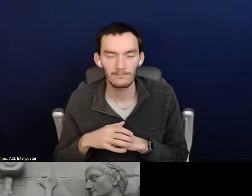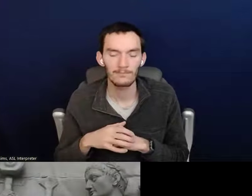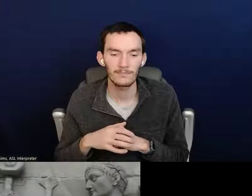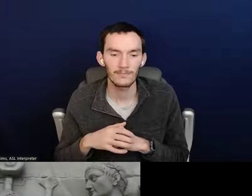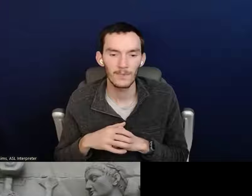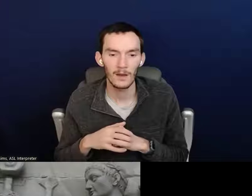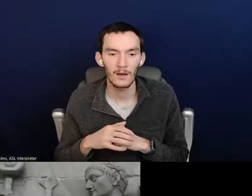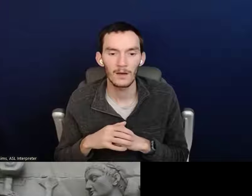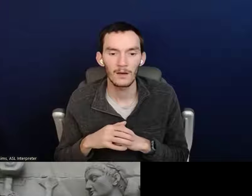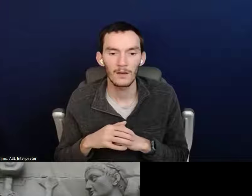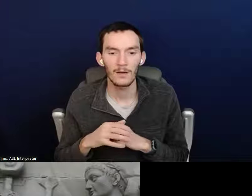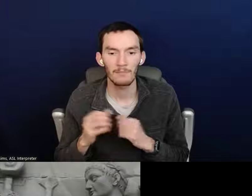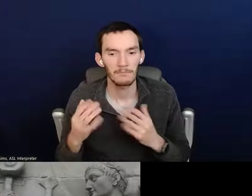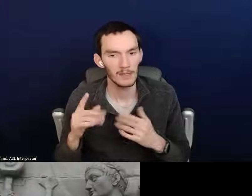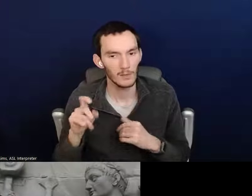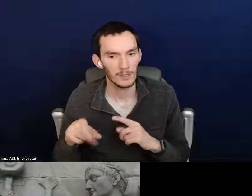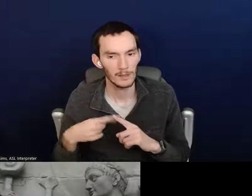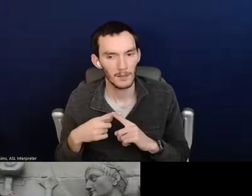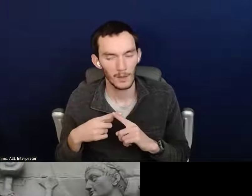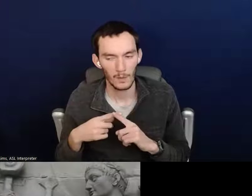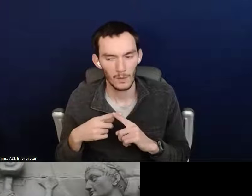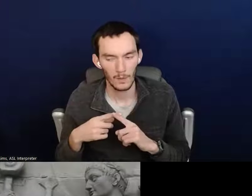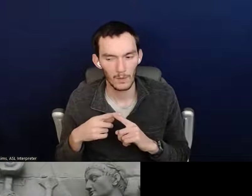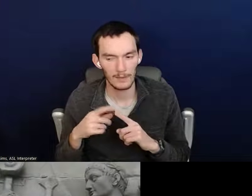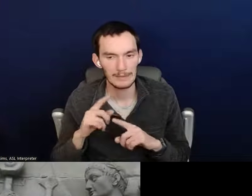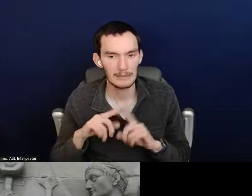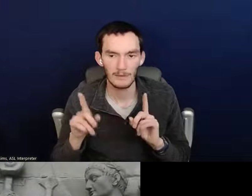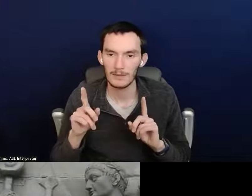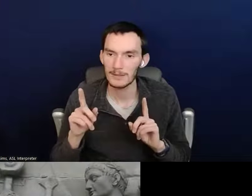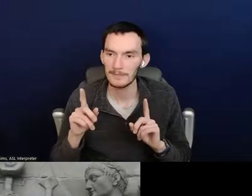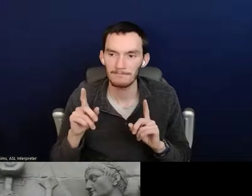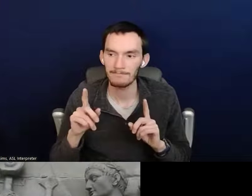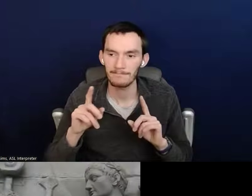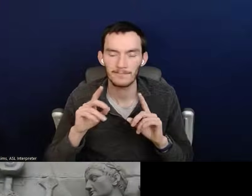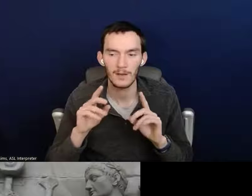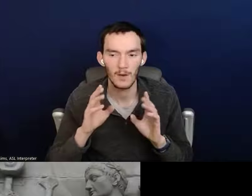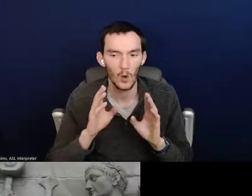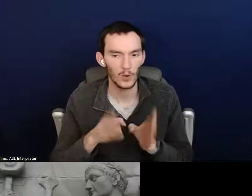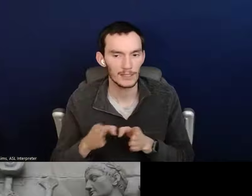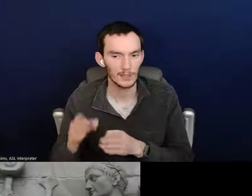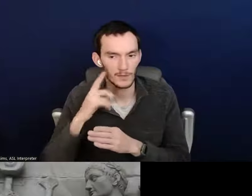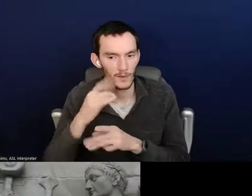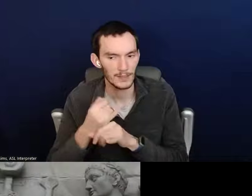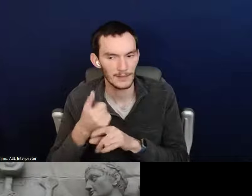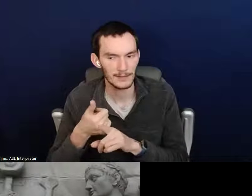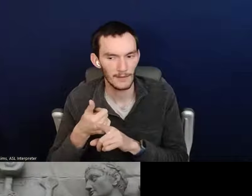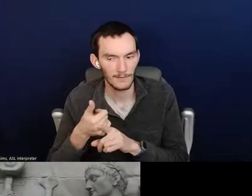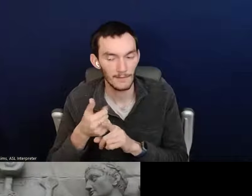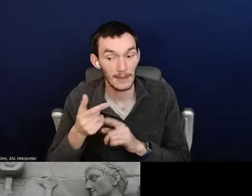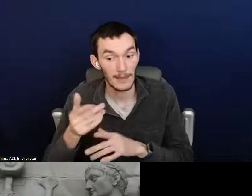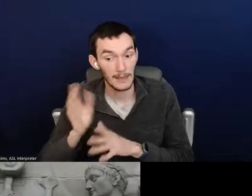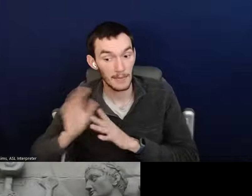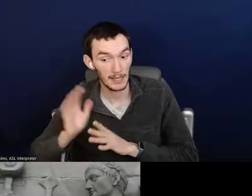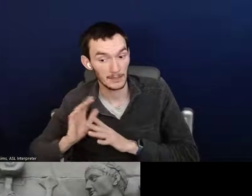quite a few questions about different organization of the site itself in the past,